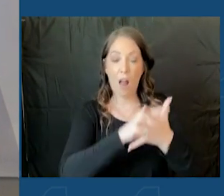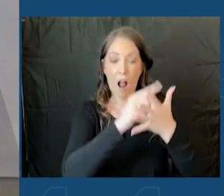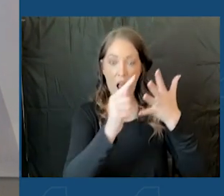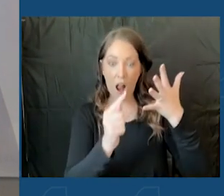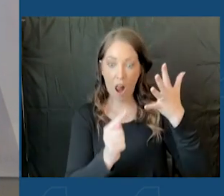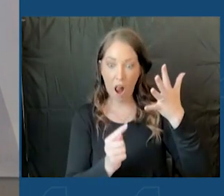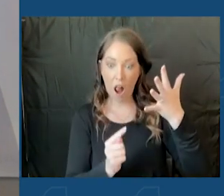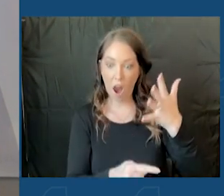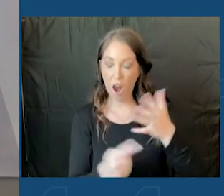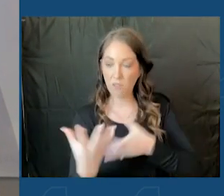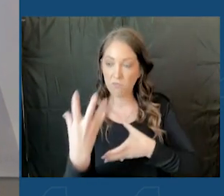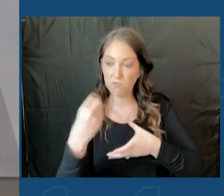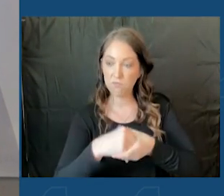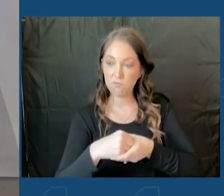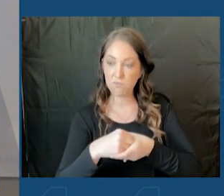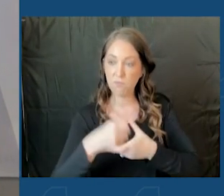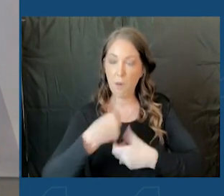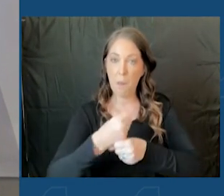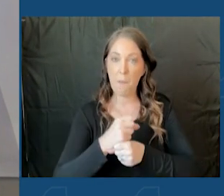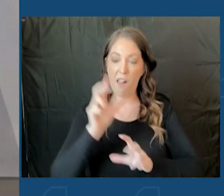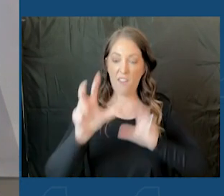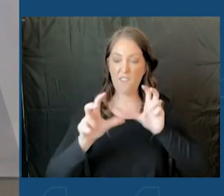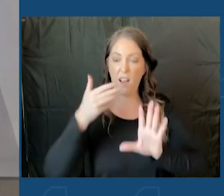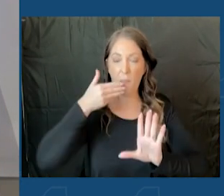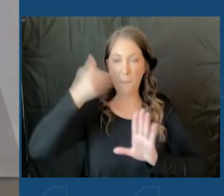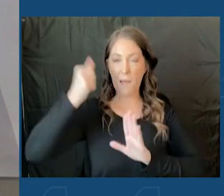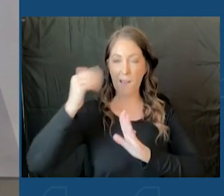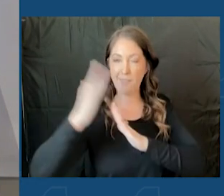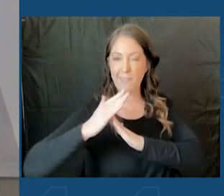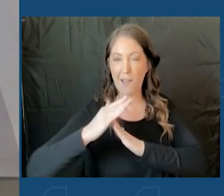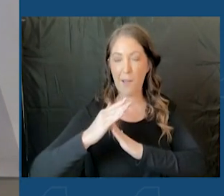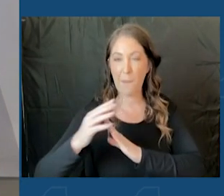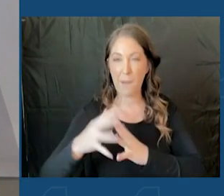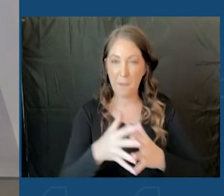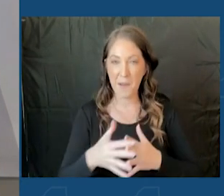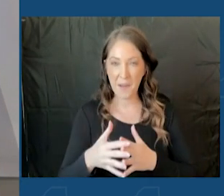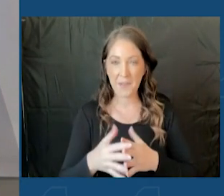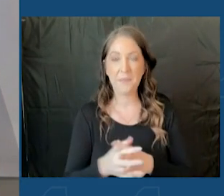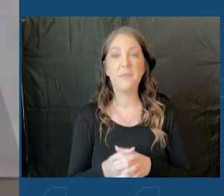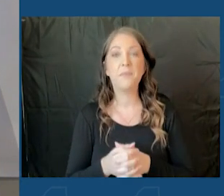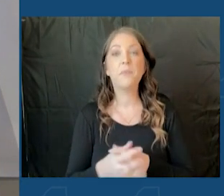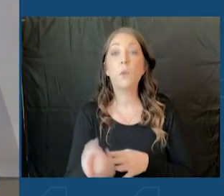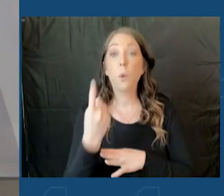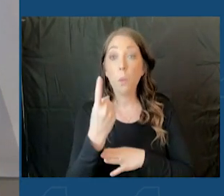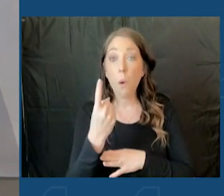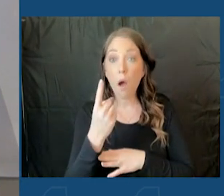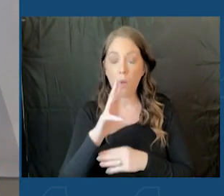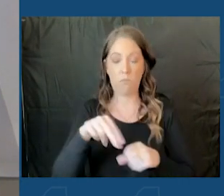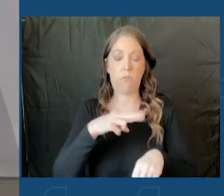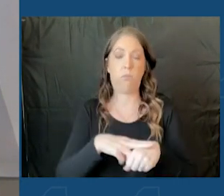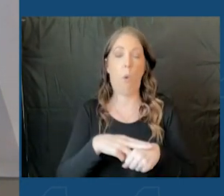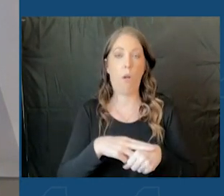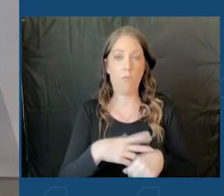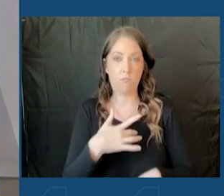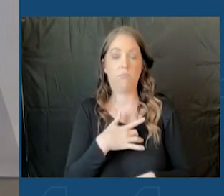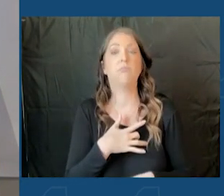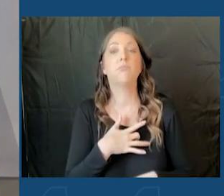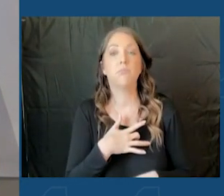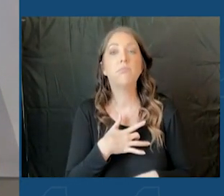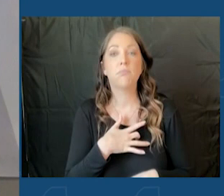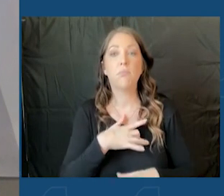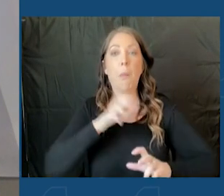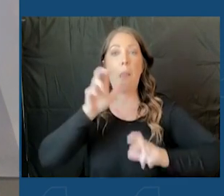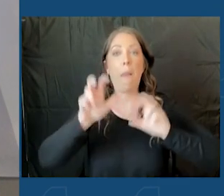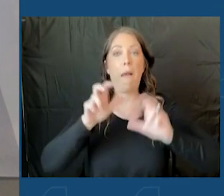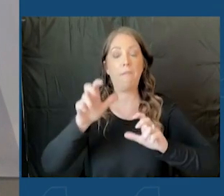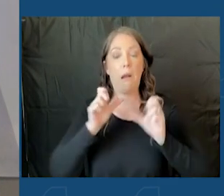fair actually the best in the country. And one of those, of course, is something that's near and dear to my heart, and that's the fair's continued